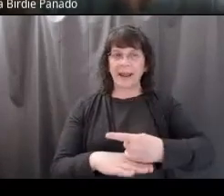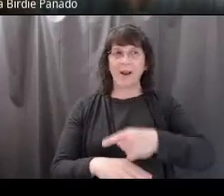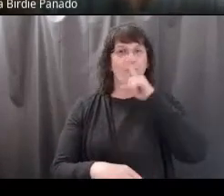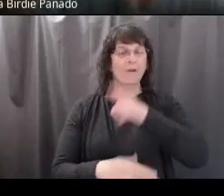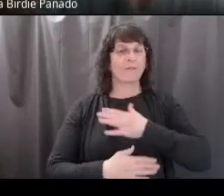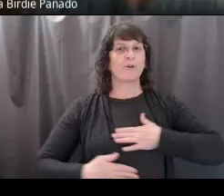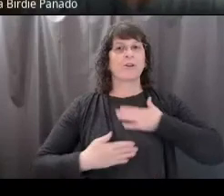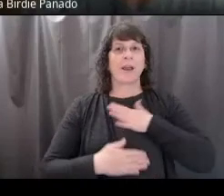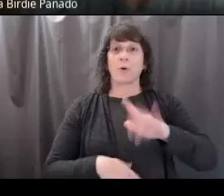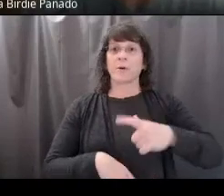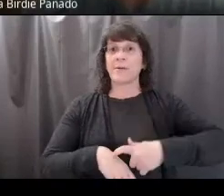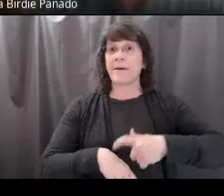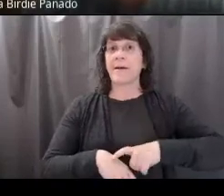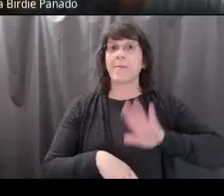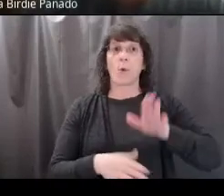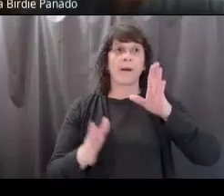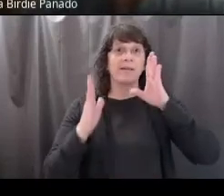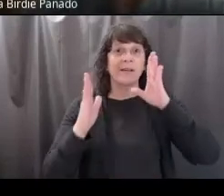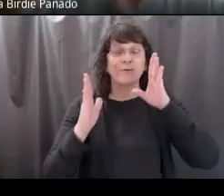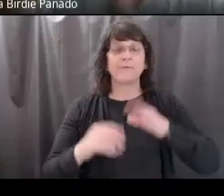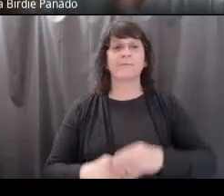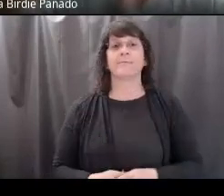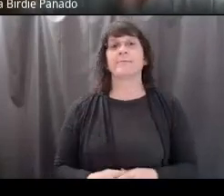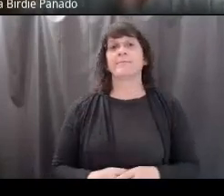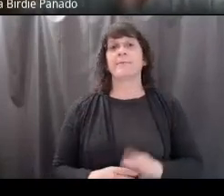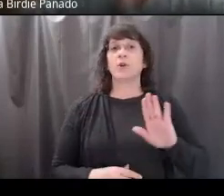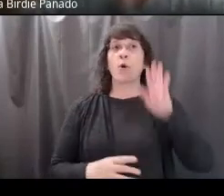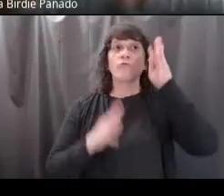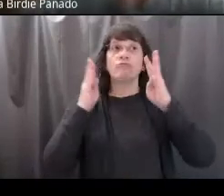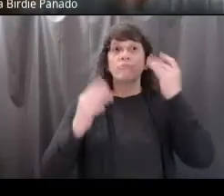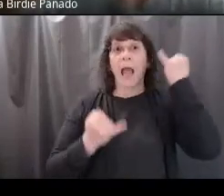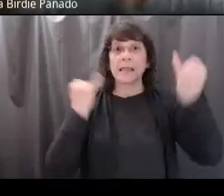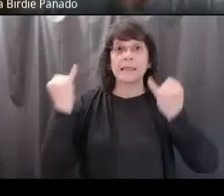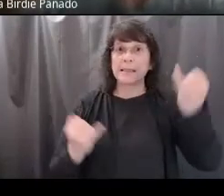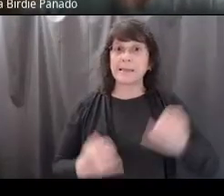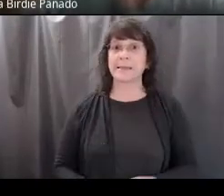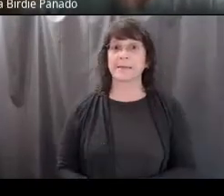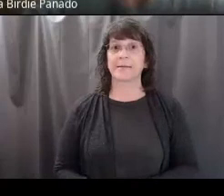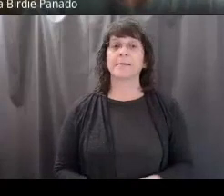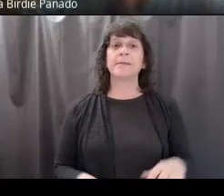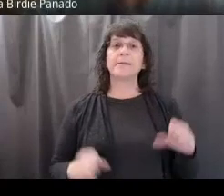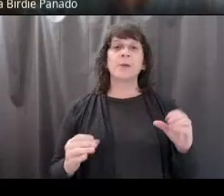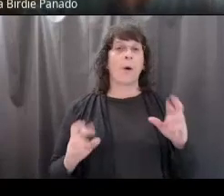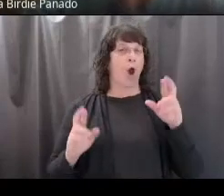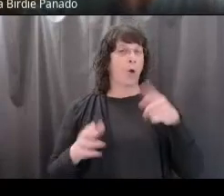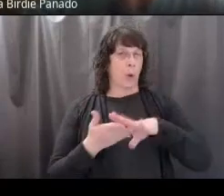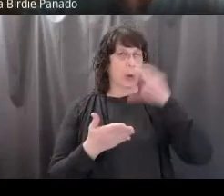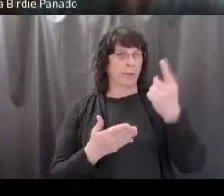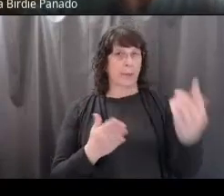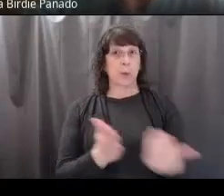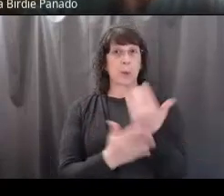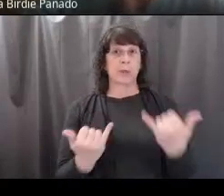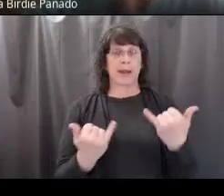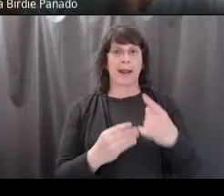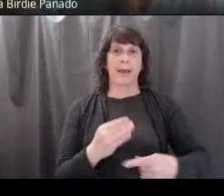really appreciate your time, your attention, your creative ideas. So I hope you learned something new today